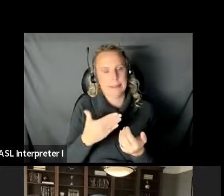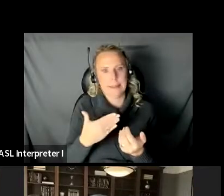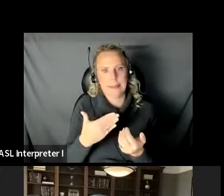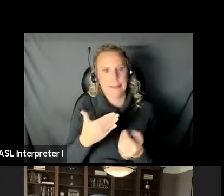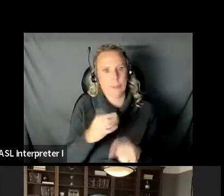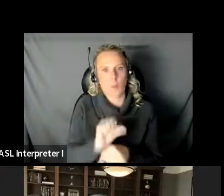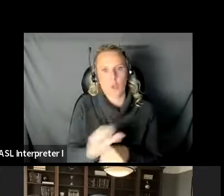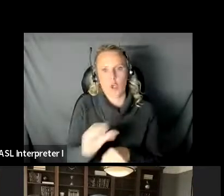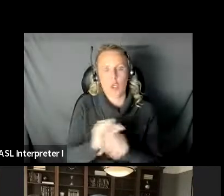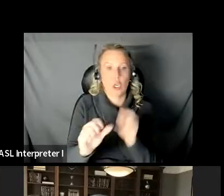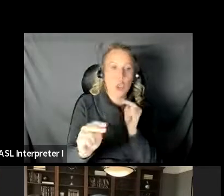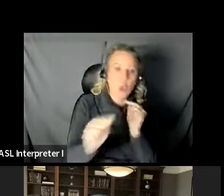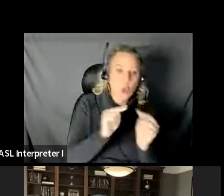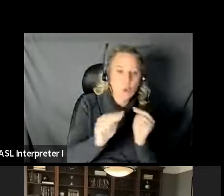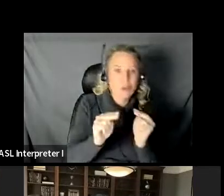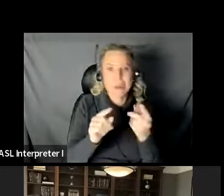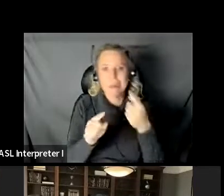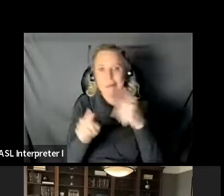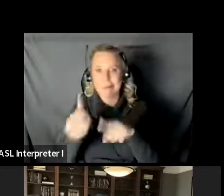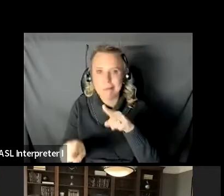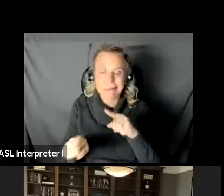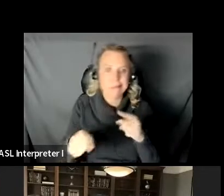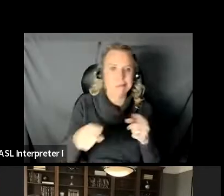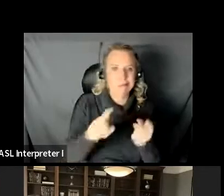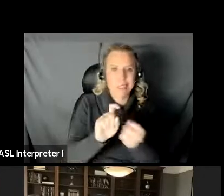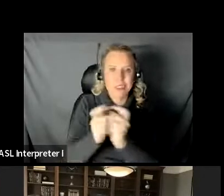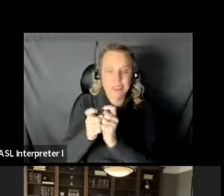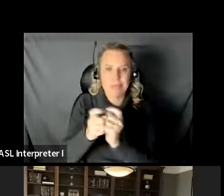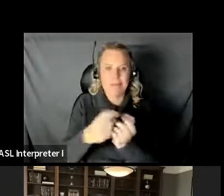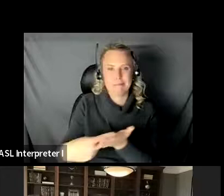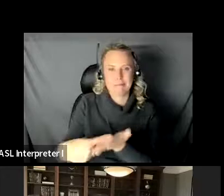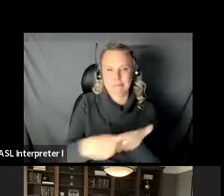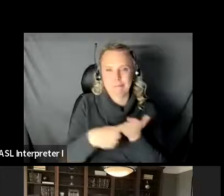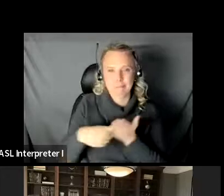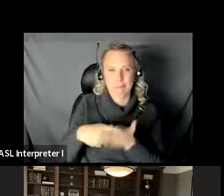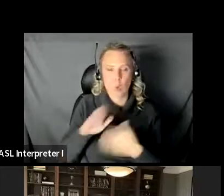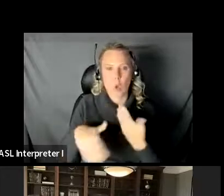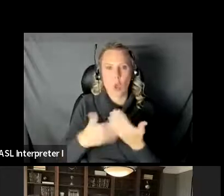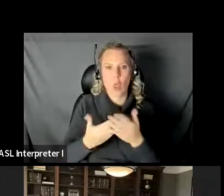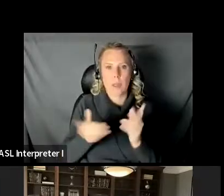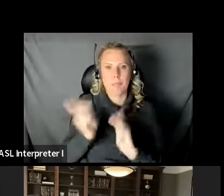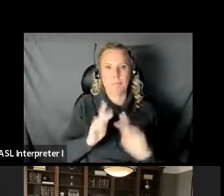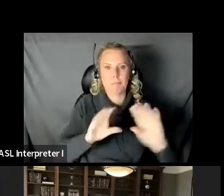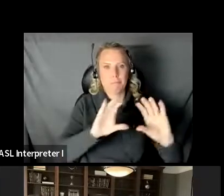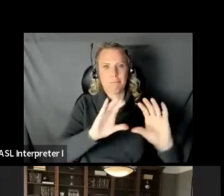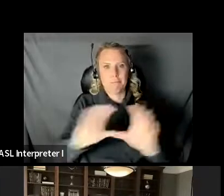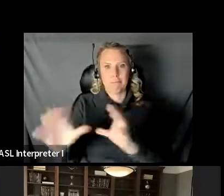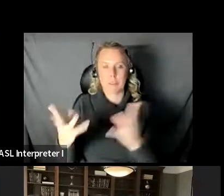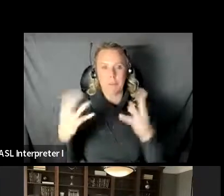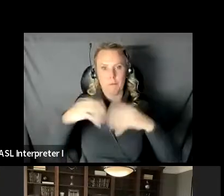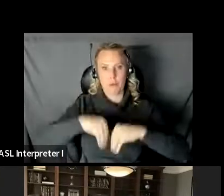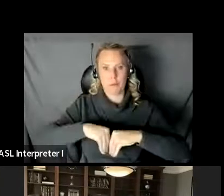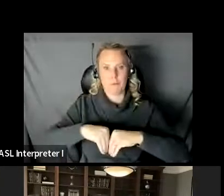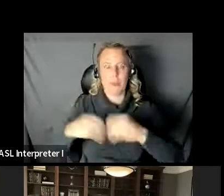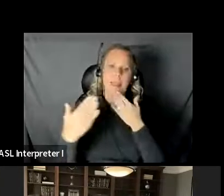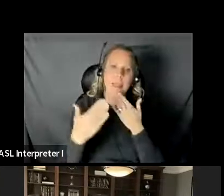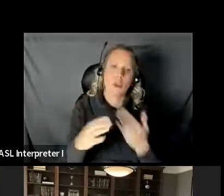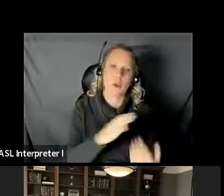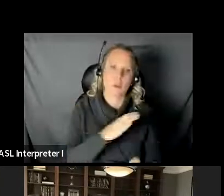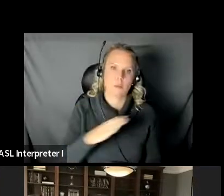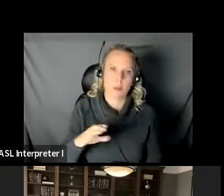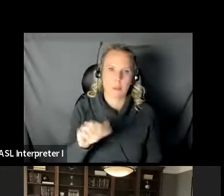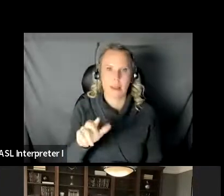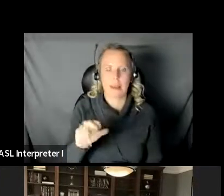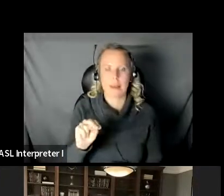to negotiate with all of the parties involved. So thank you, Councilmember Allen, a